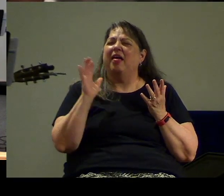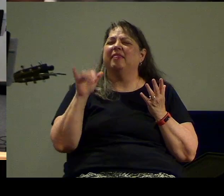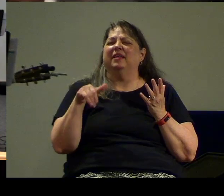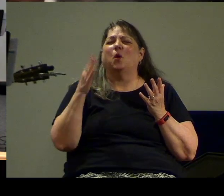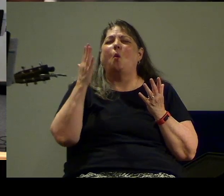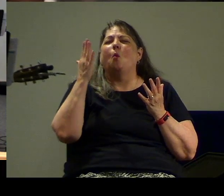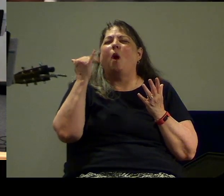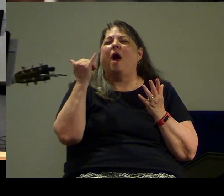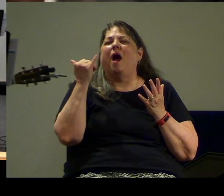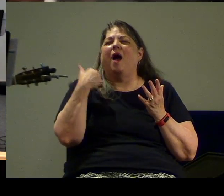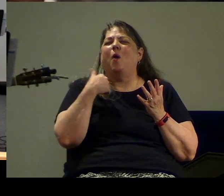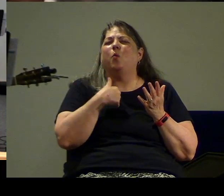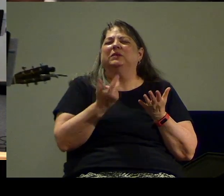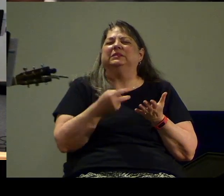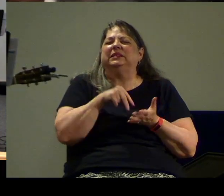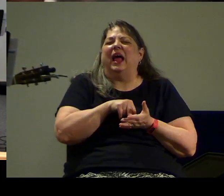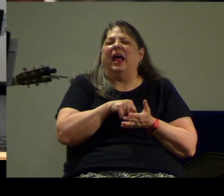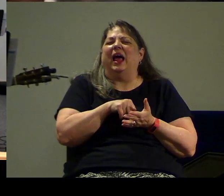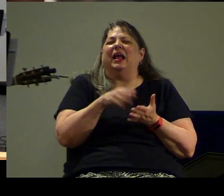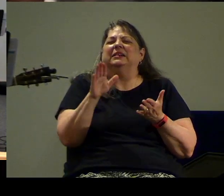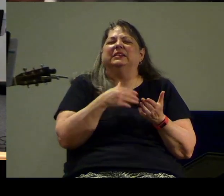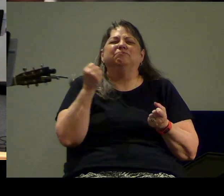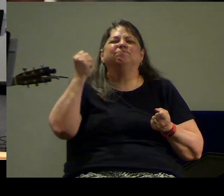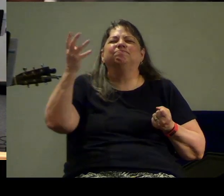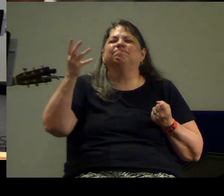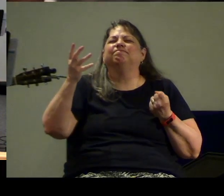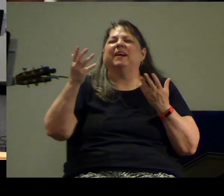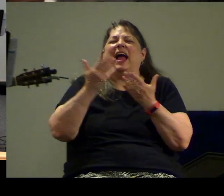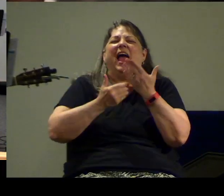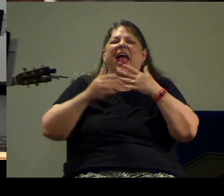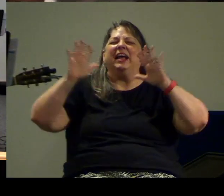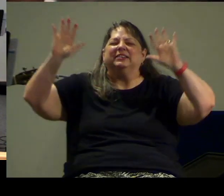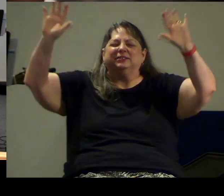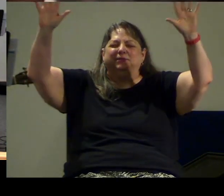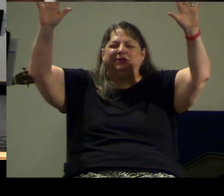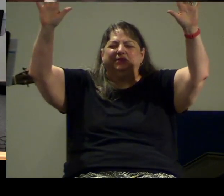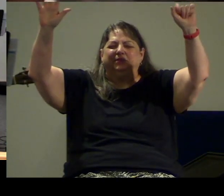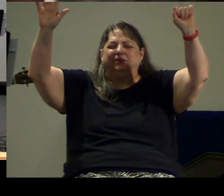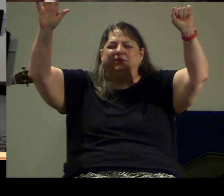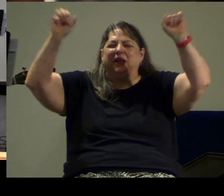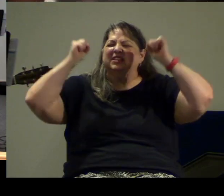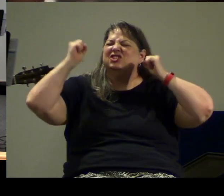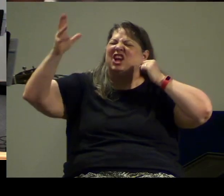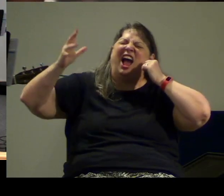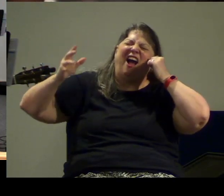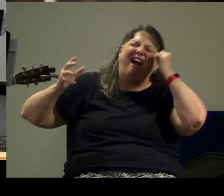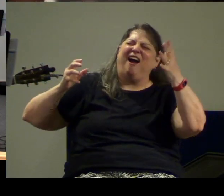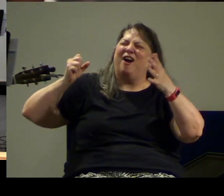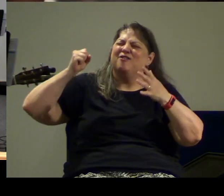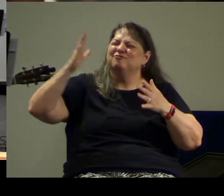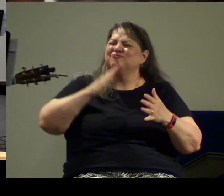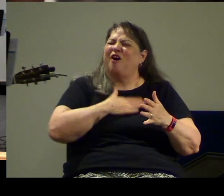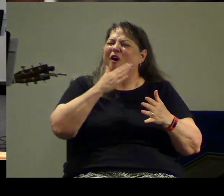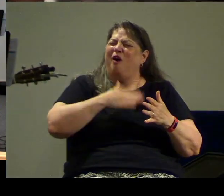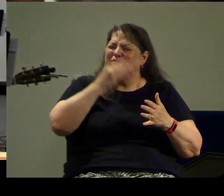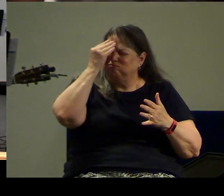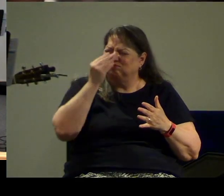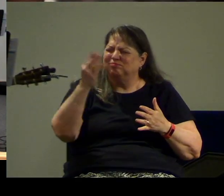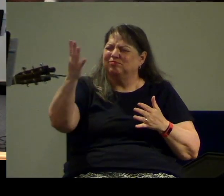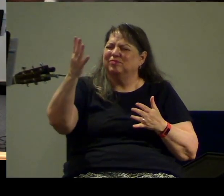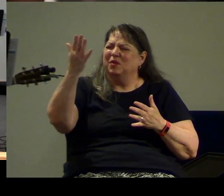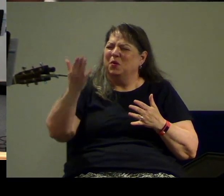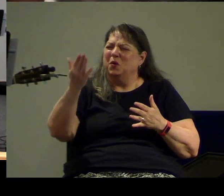can stand and sing and lift our hands to you and shout, "The joy of the Lord is my